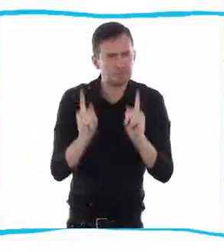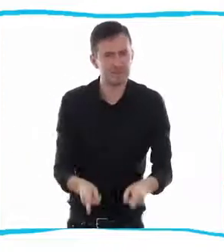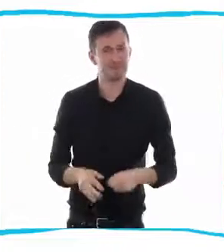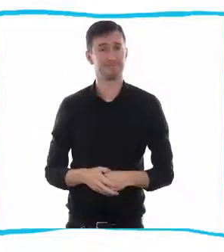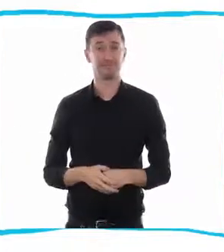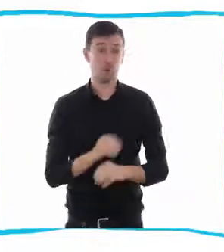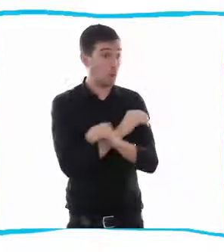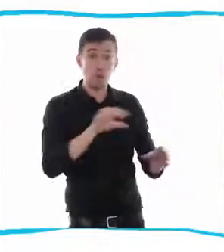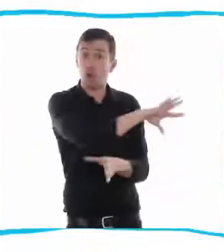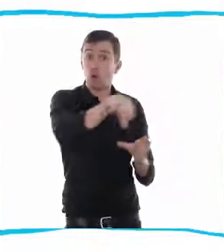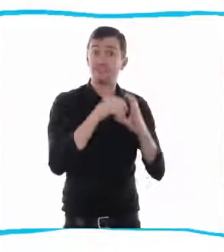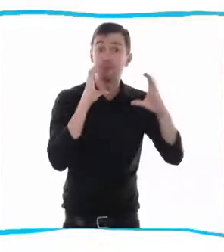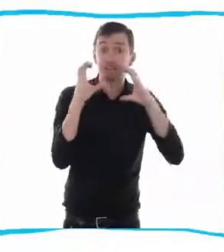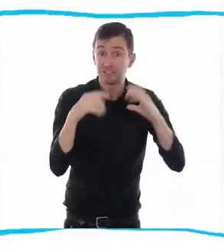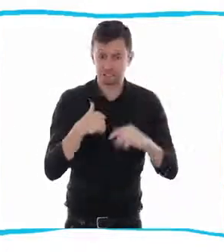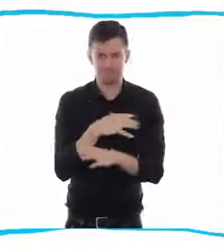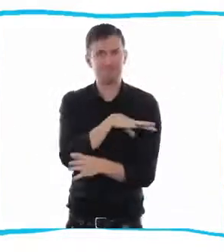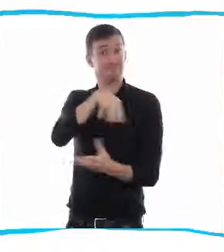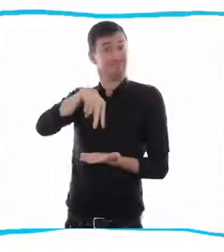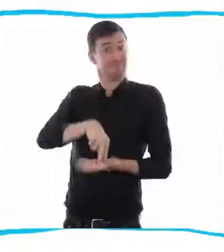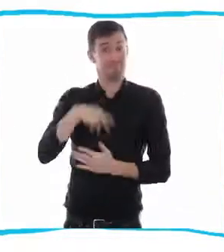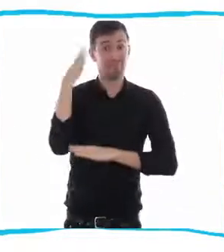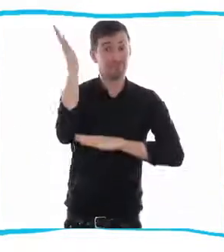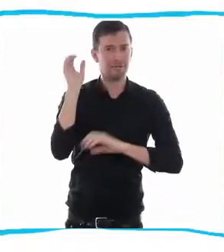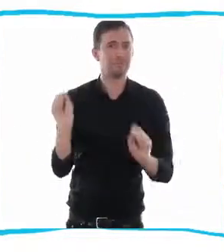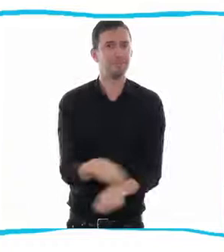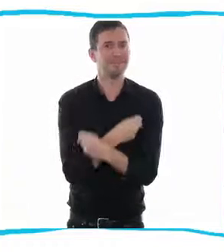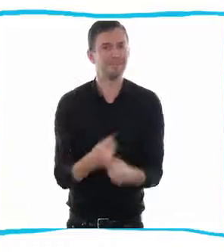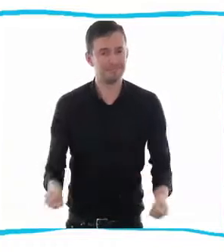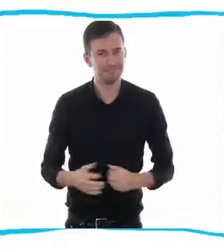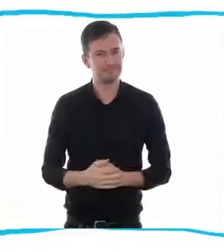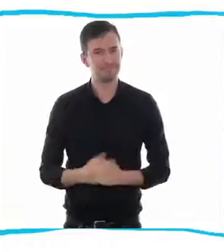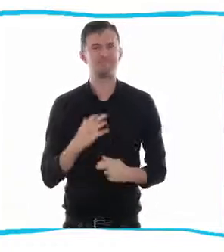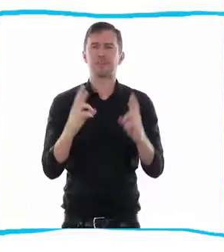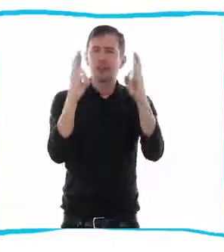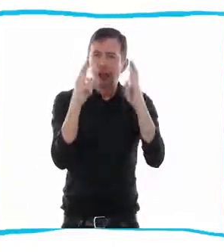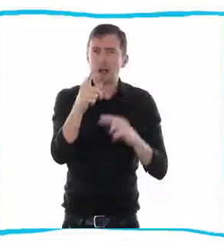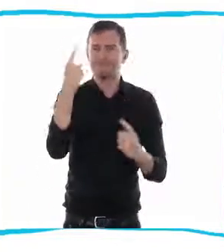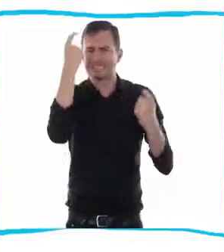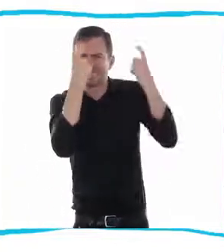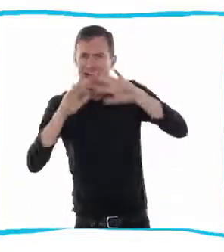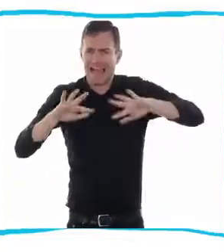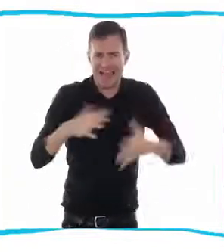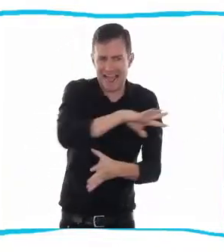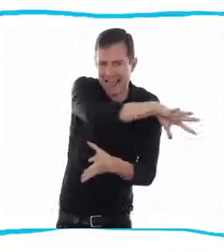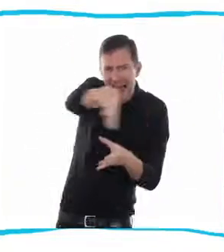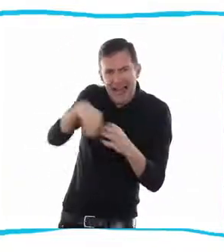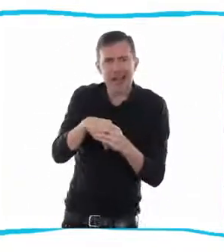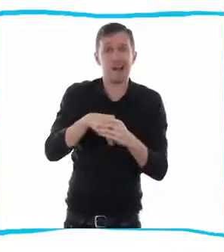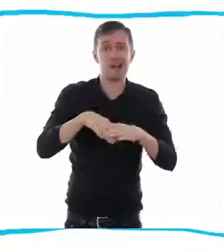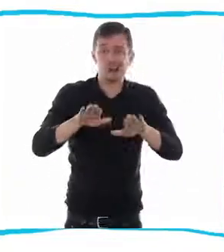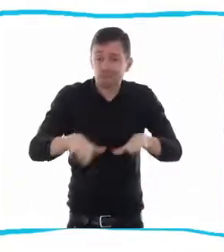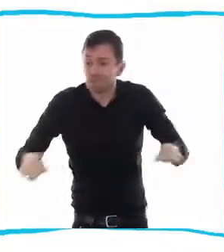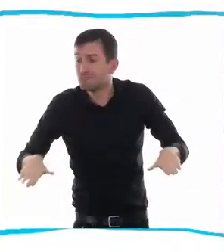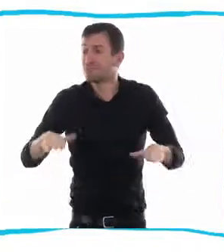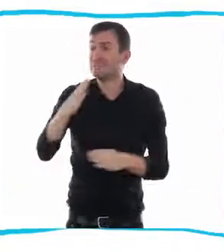I might not be standing here talking to you. So I hope that you can find ways to include it in your work. It will benefit children and adults with